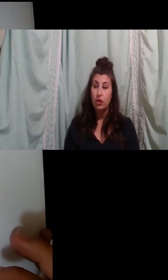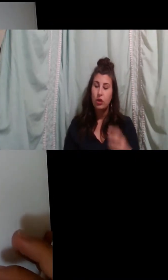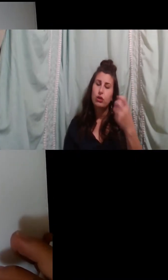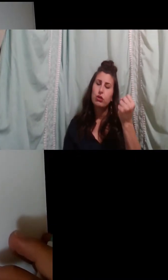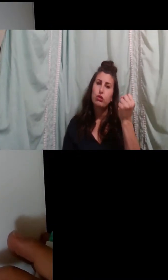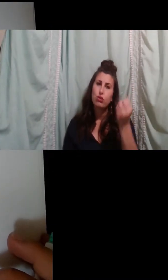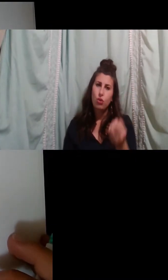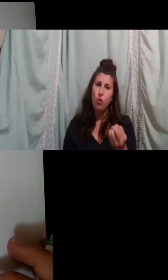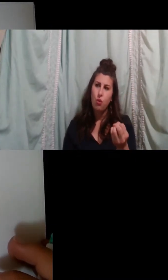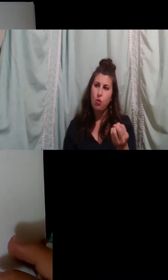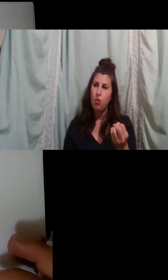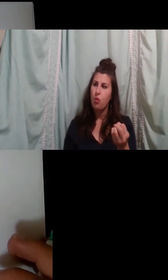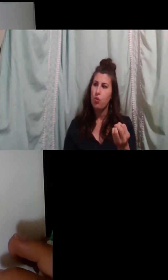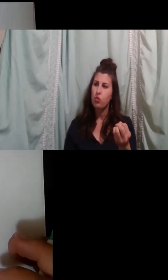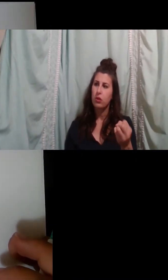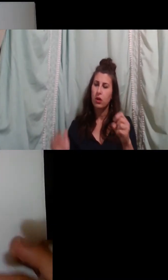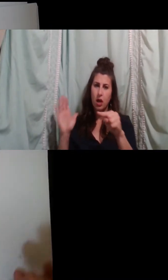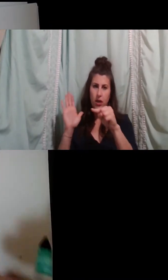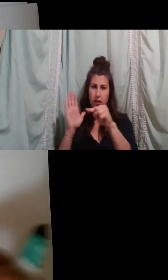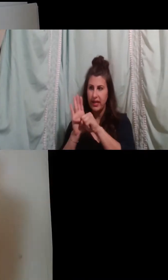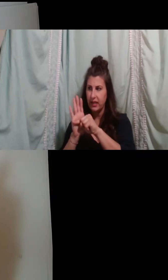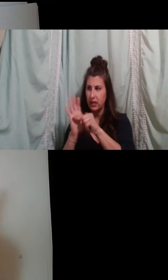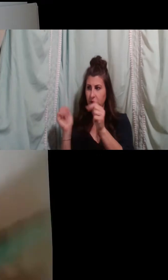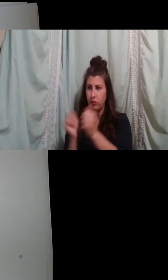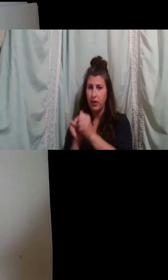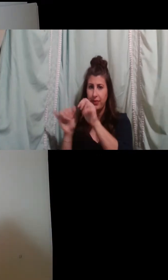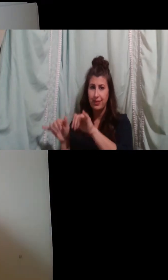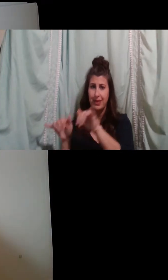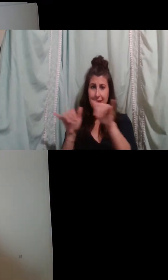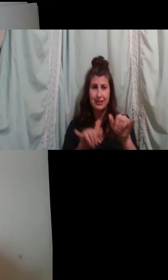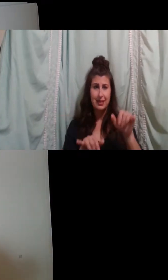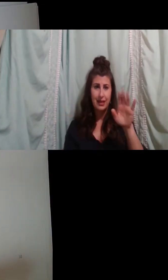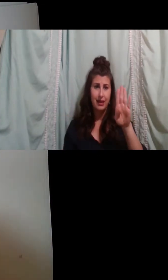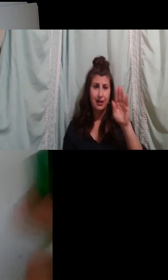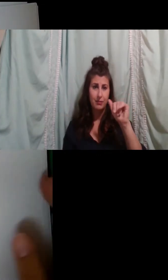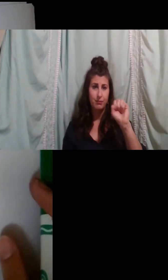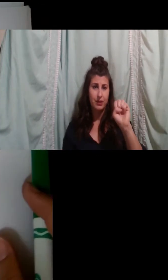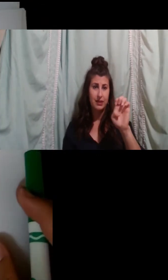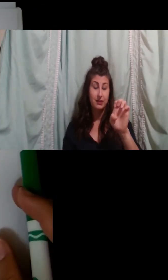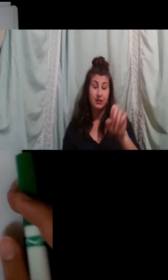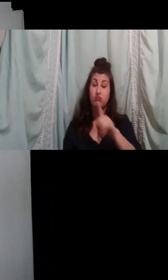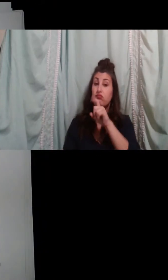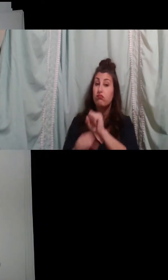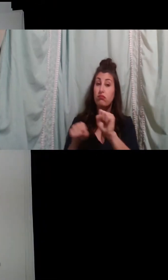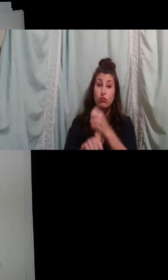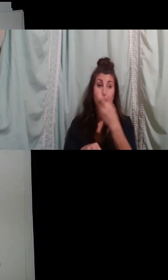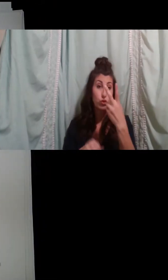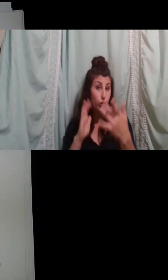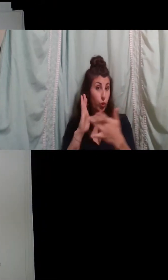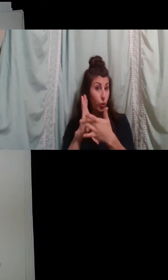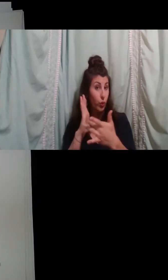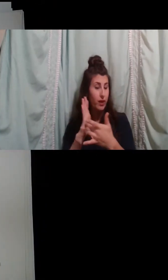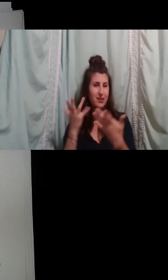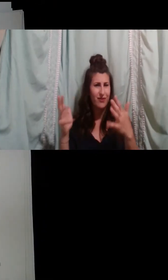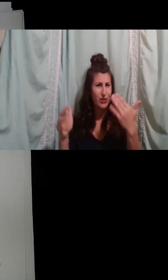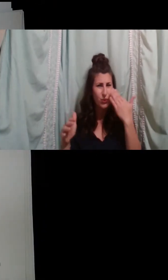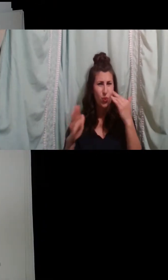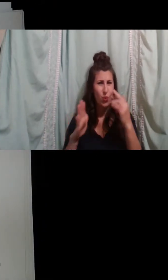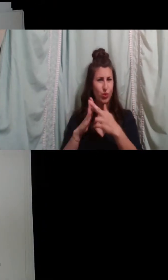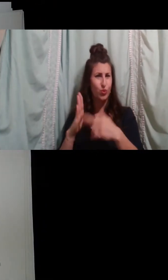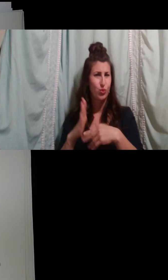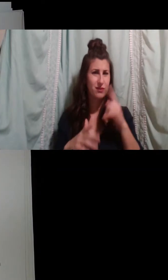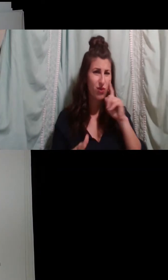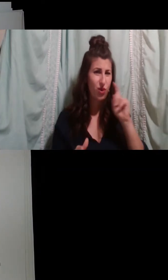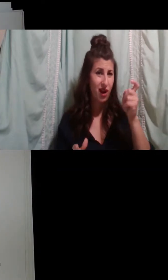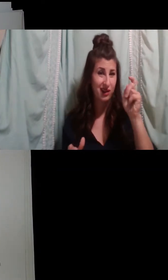All right, so negatives with the same bases. There's actually 2 ways that you could do this, all right, because we already learned